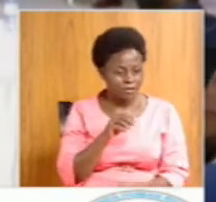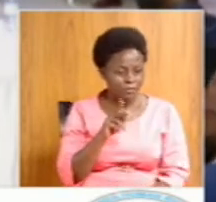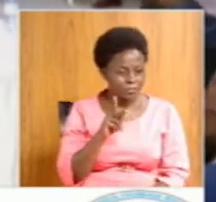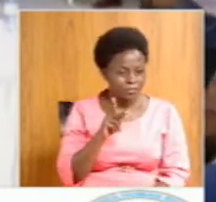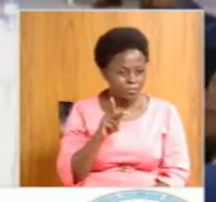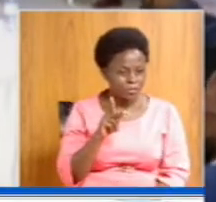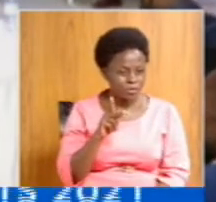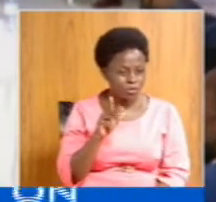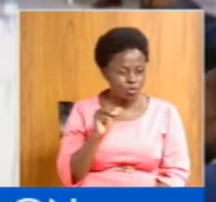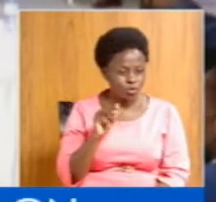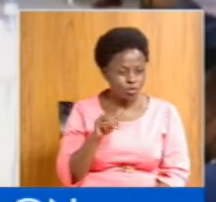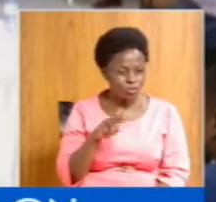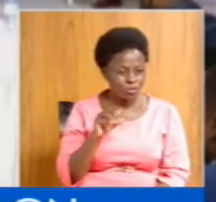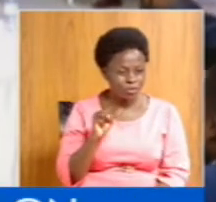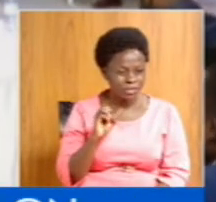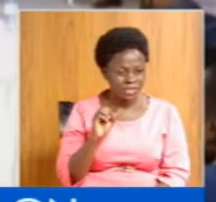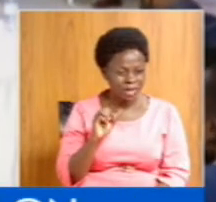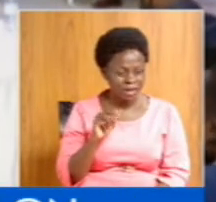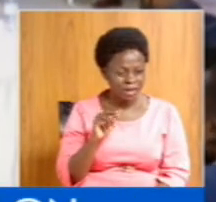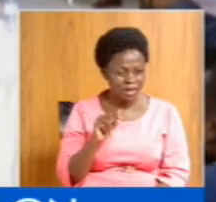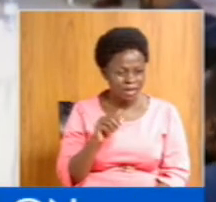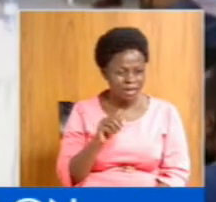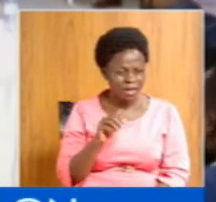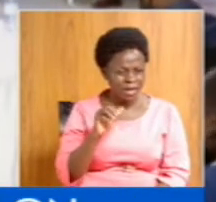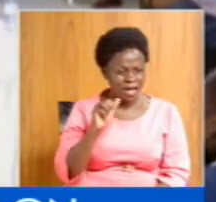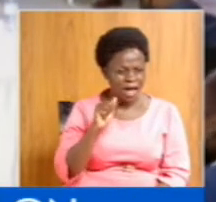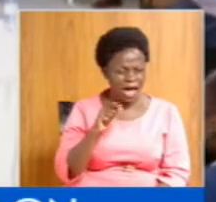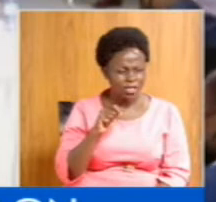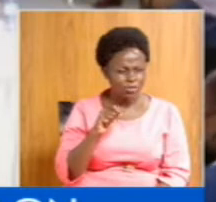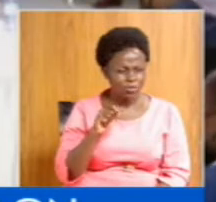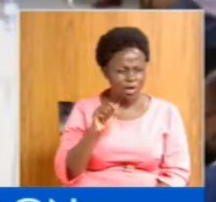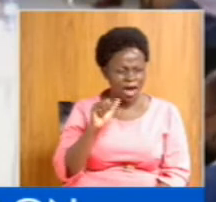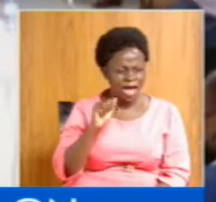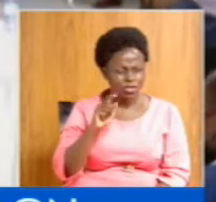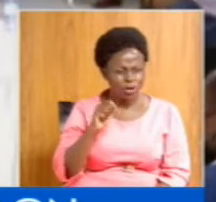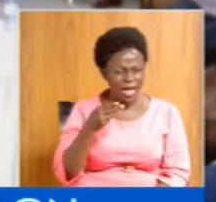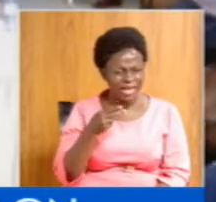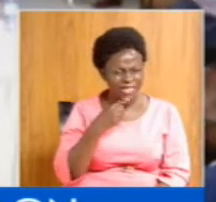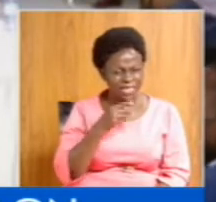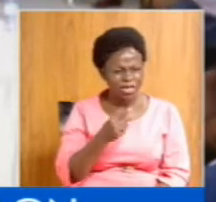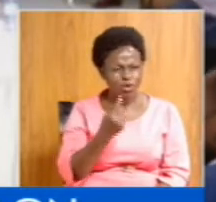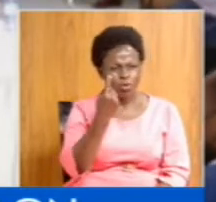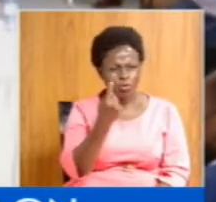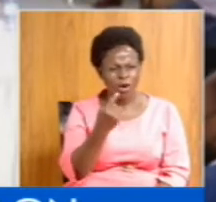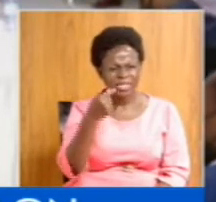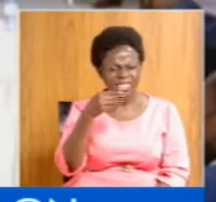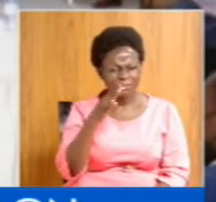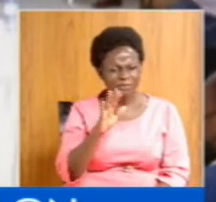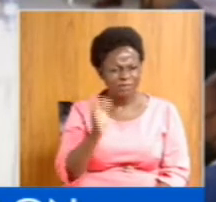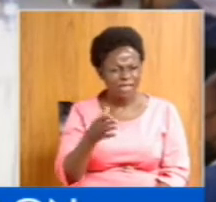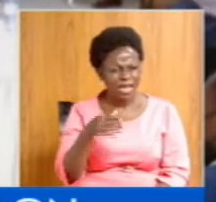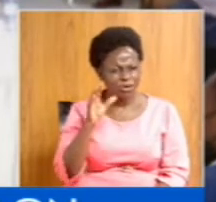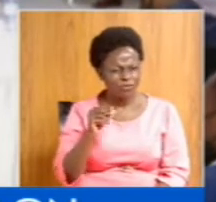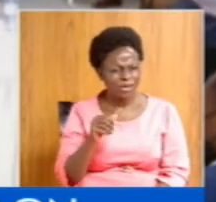and somebody has on social media is saying 1GB for 5,000 is a lot of money